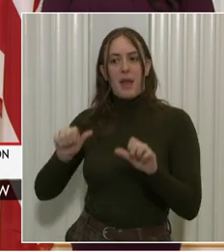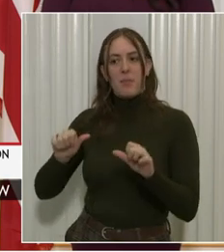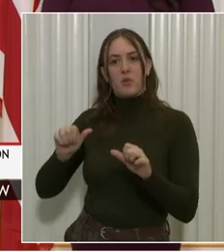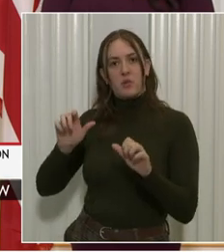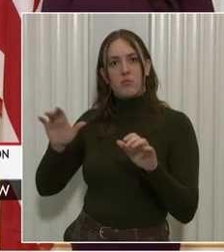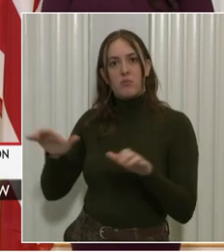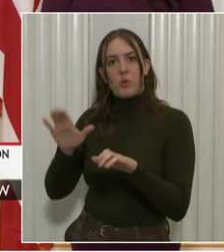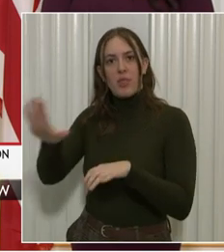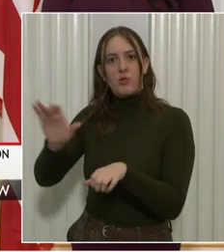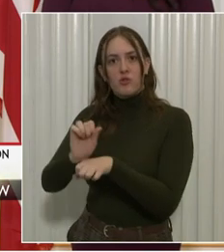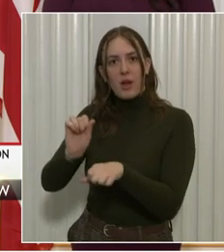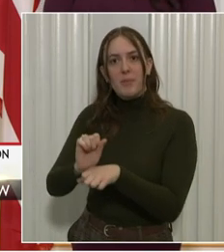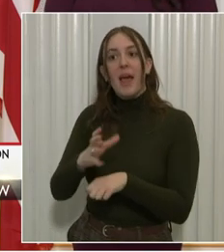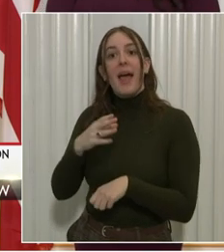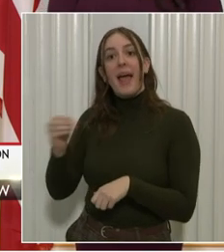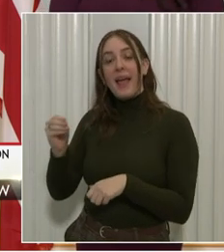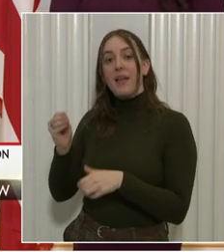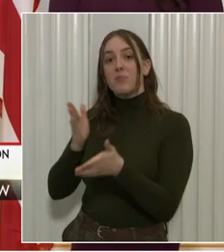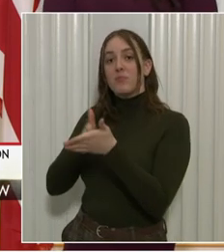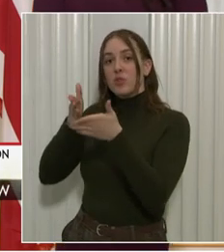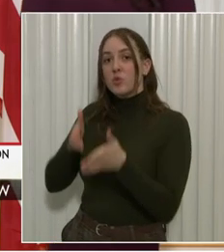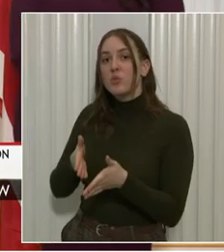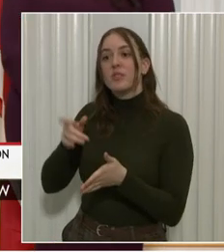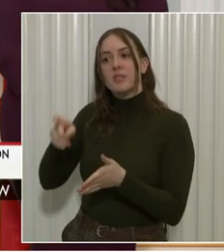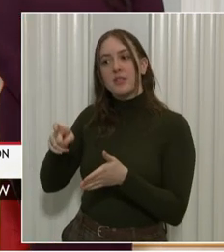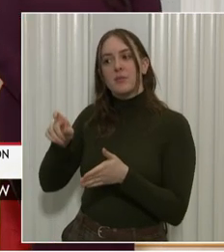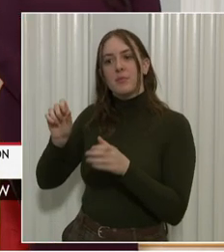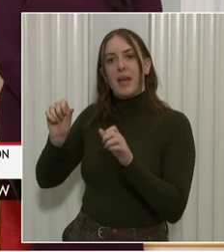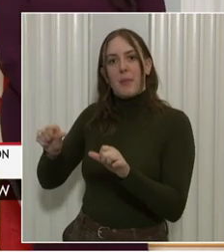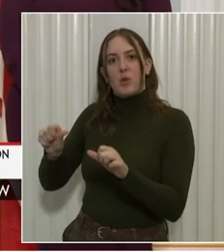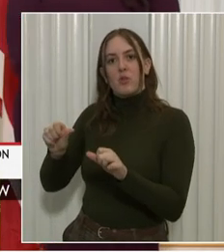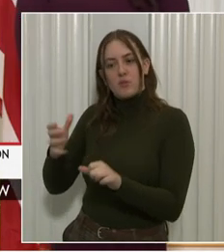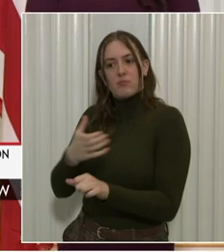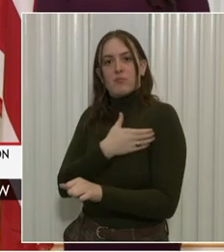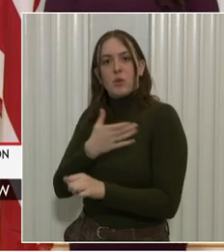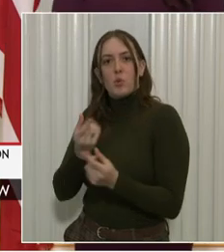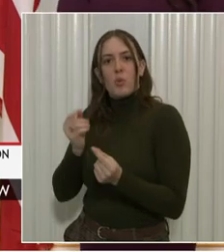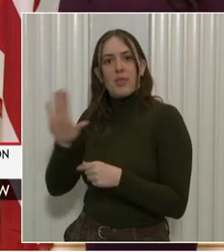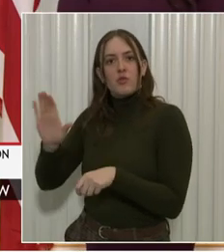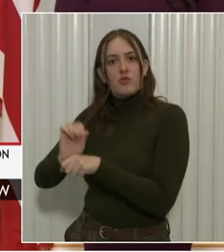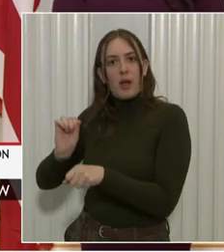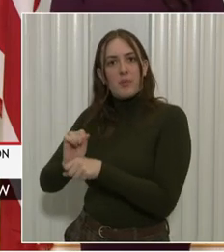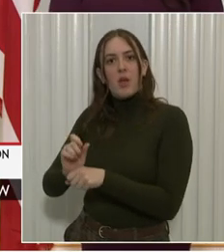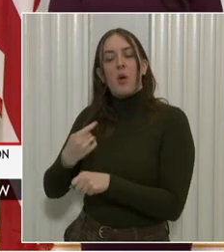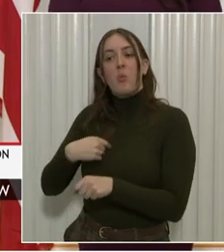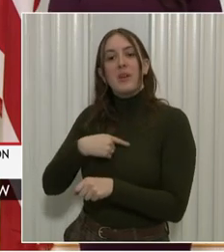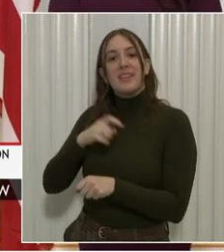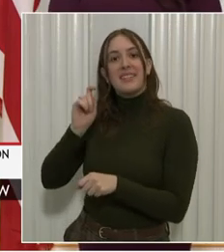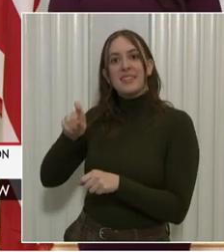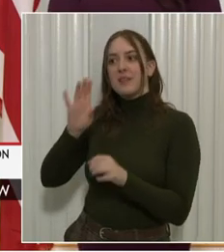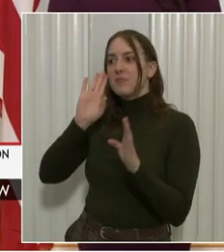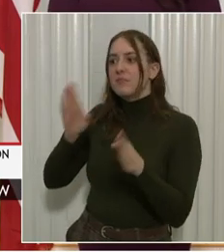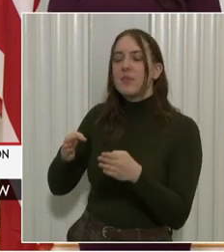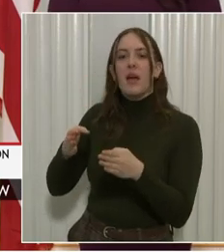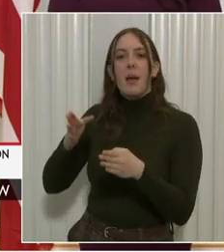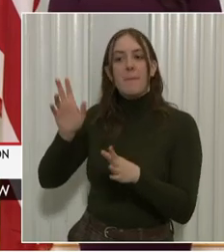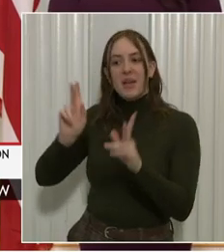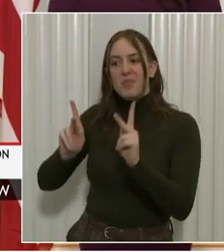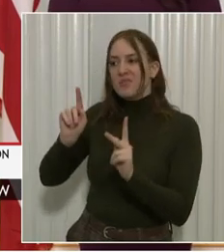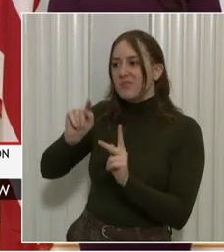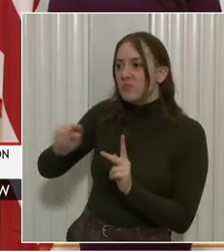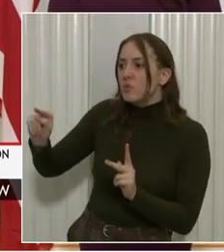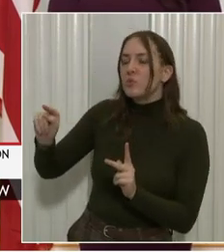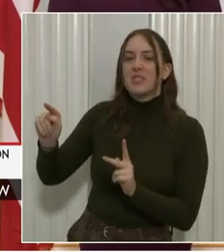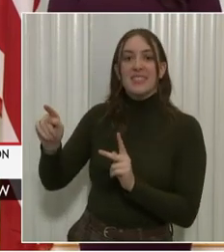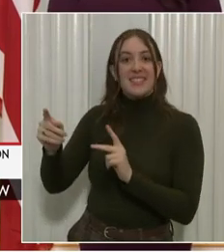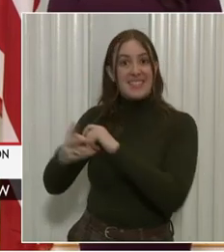their jobs. We do have to send the message in our city that stealing anything,